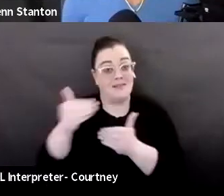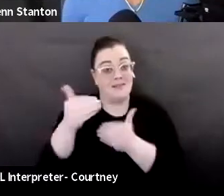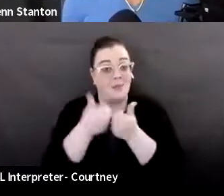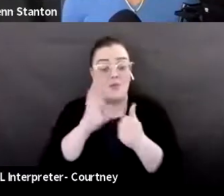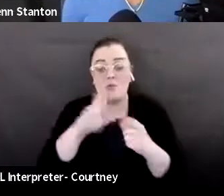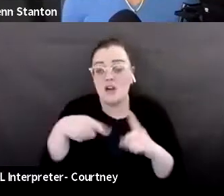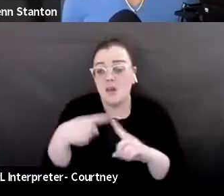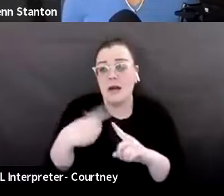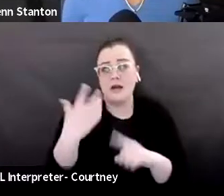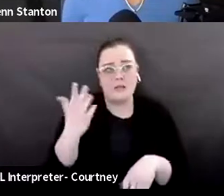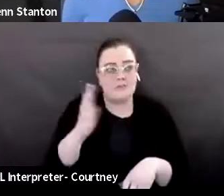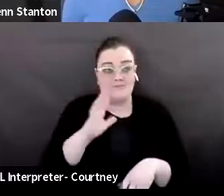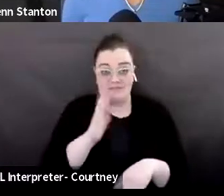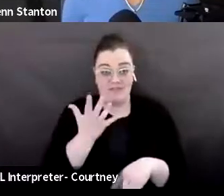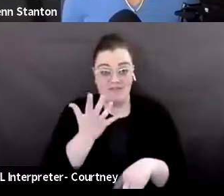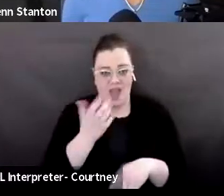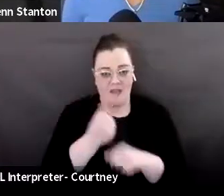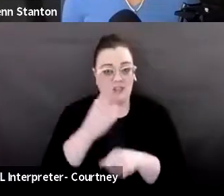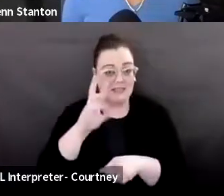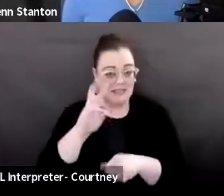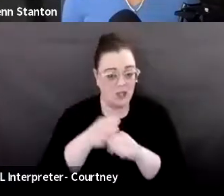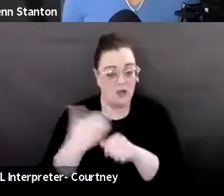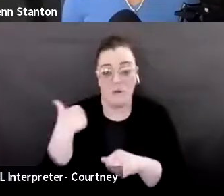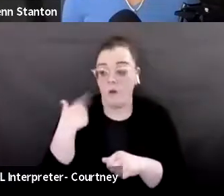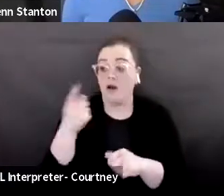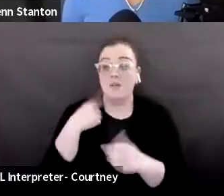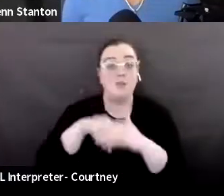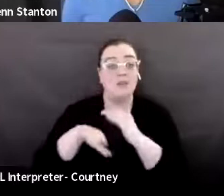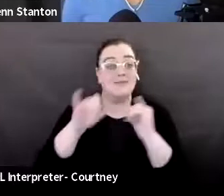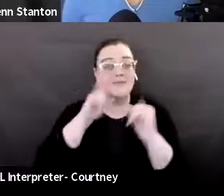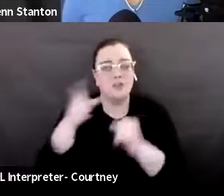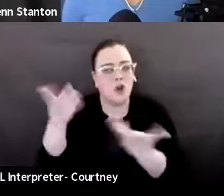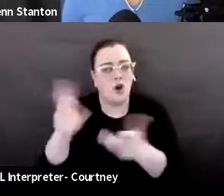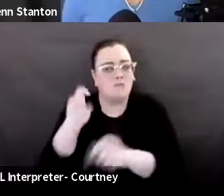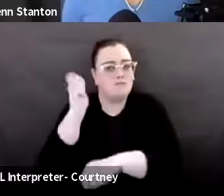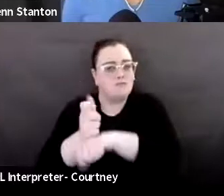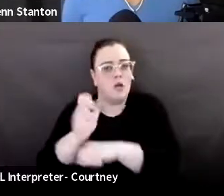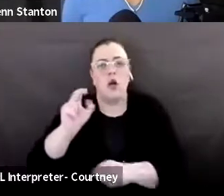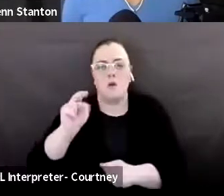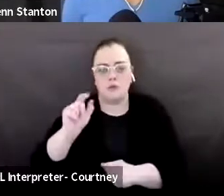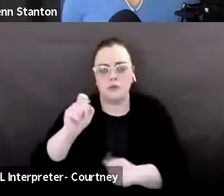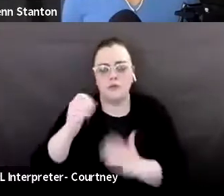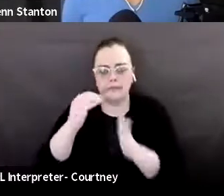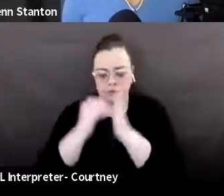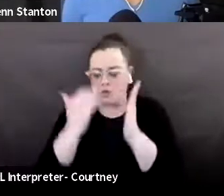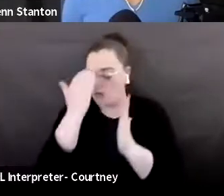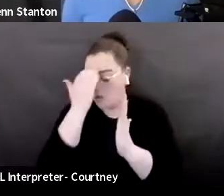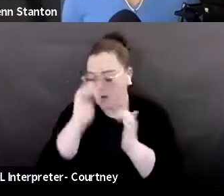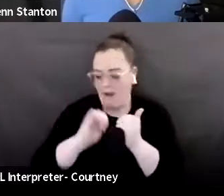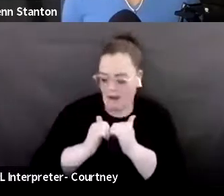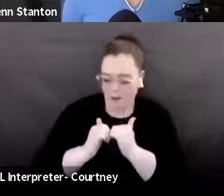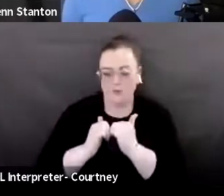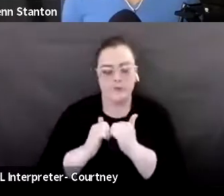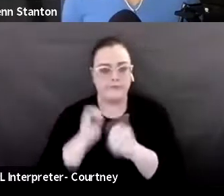6 years ago, she already had in place these notes on how to approach a self tape. We're